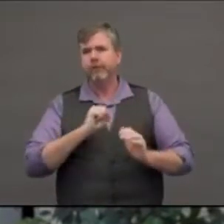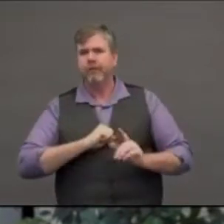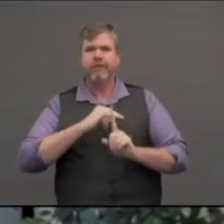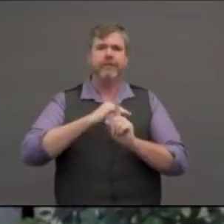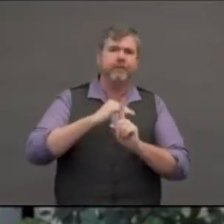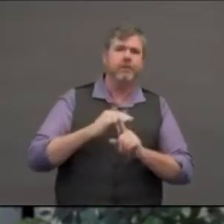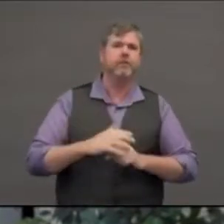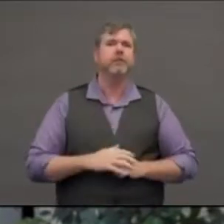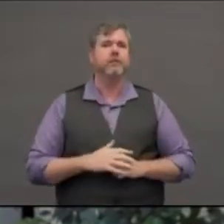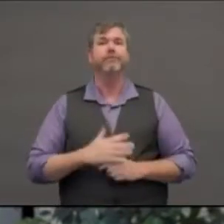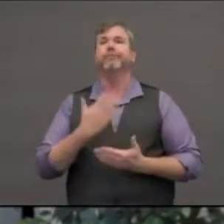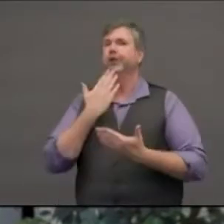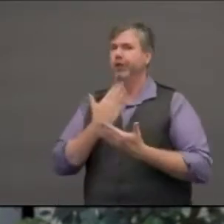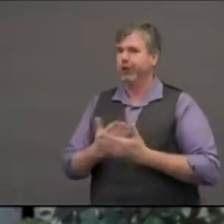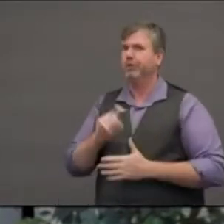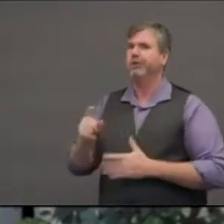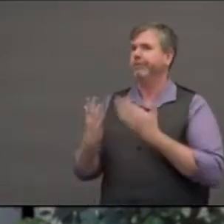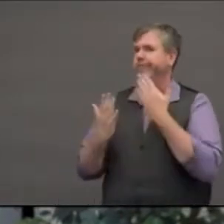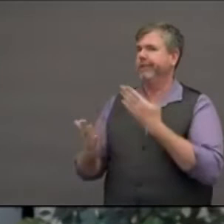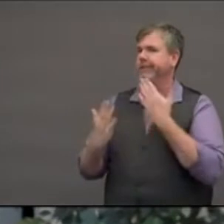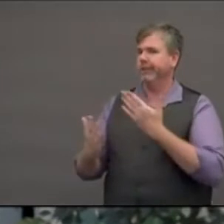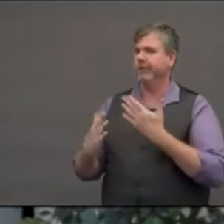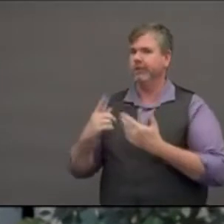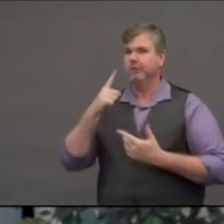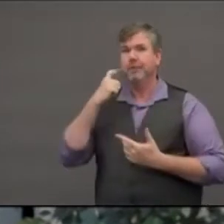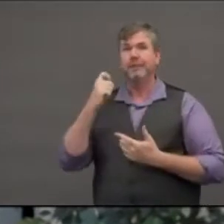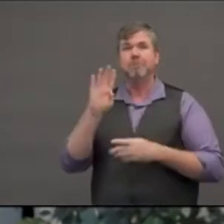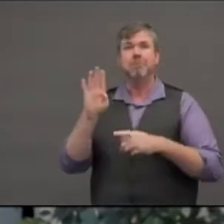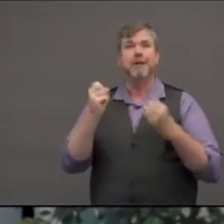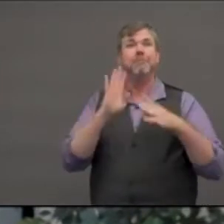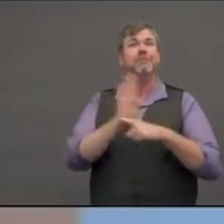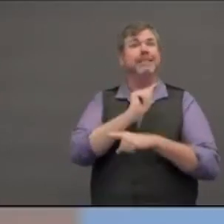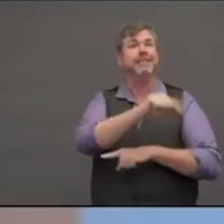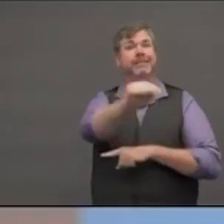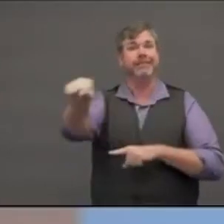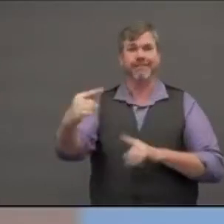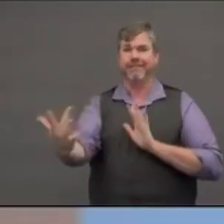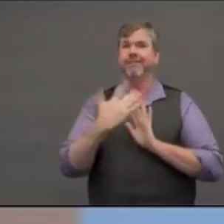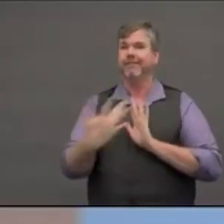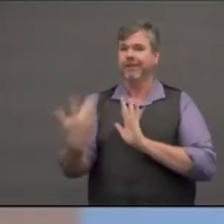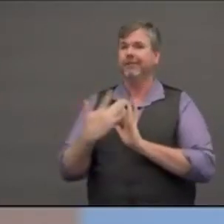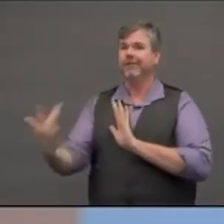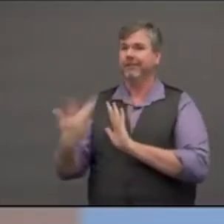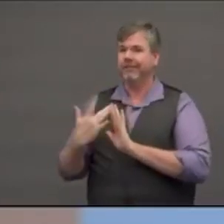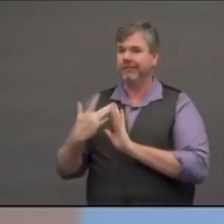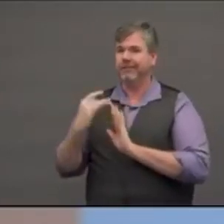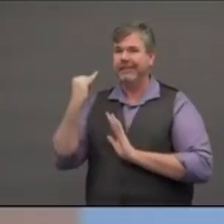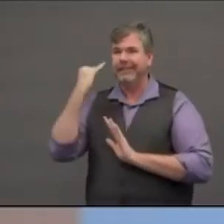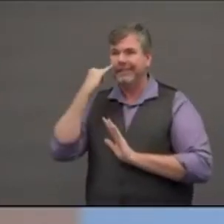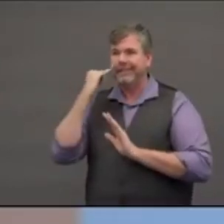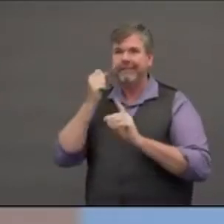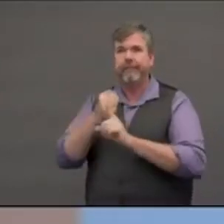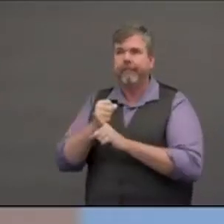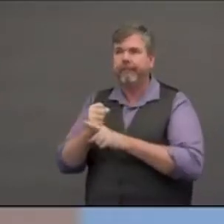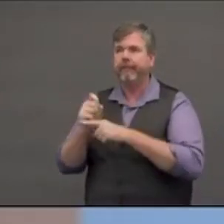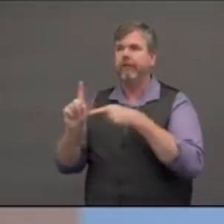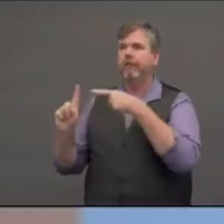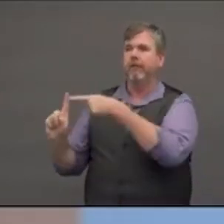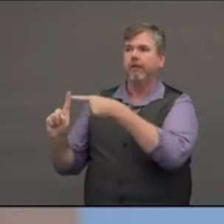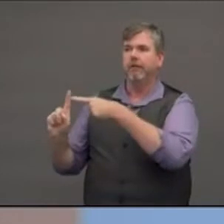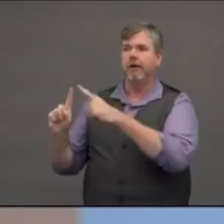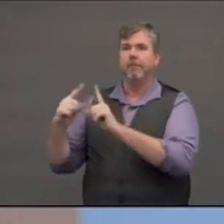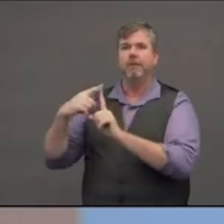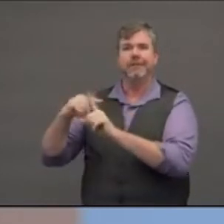of really trying to determine what they should be doing if they have a positive case. So if you have tested positive or